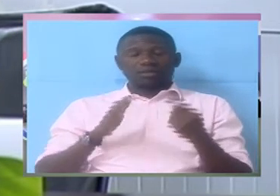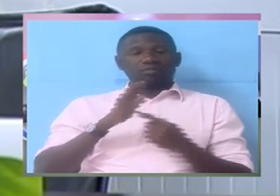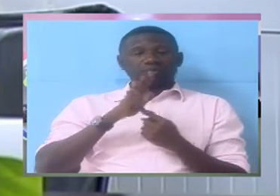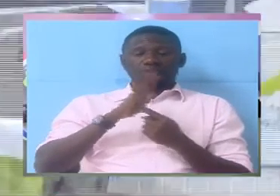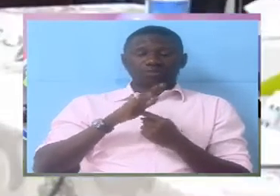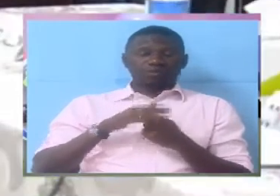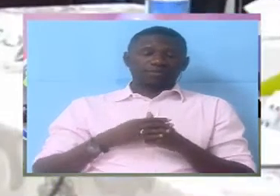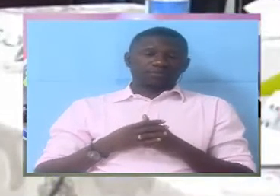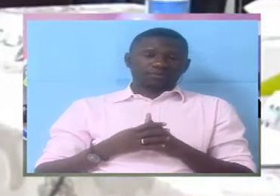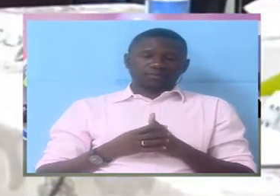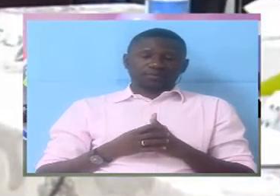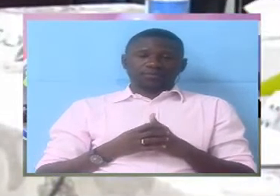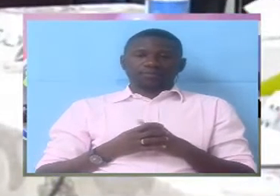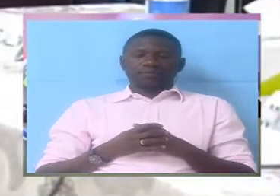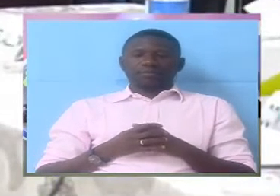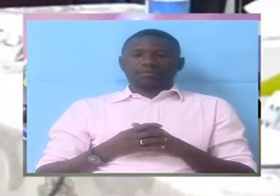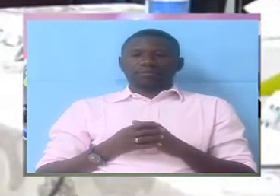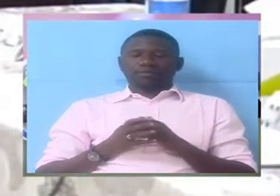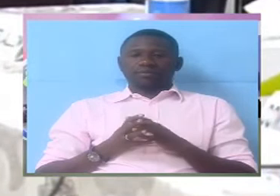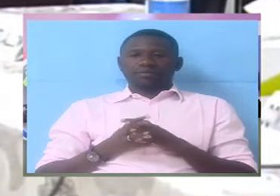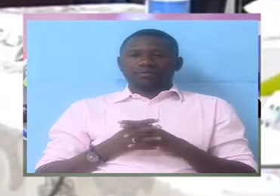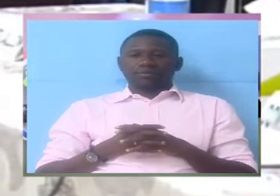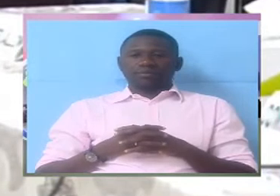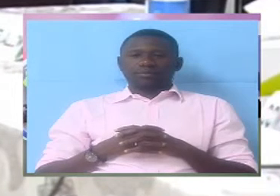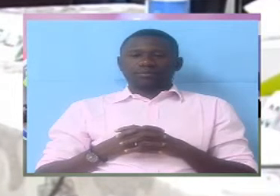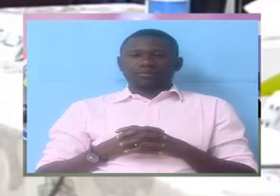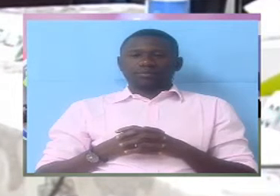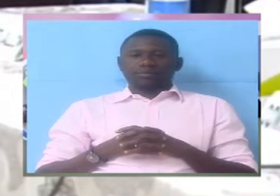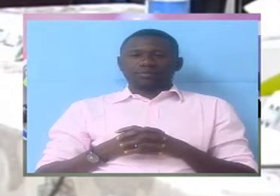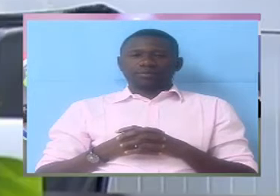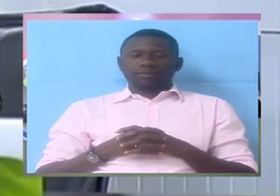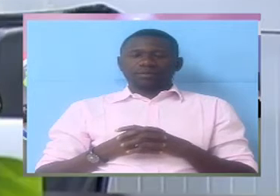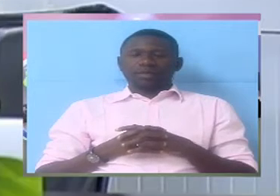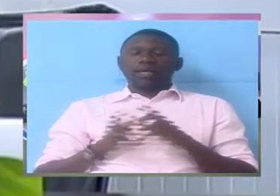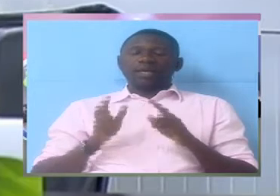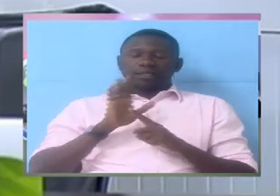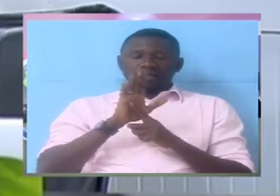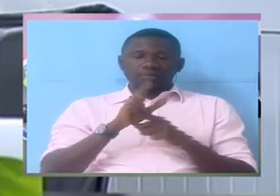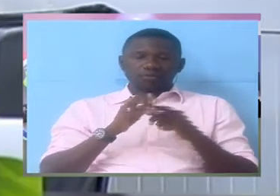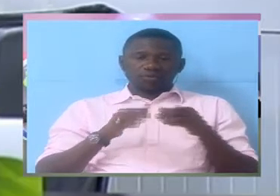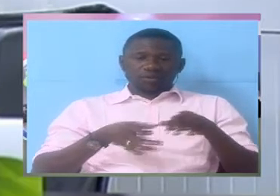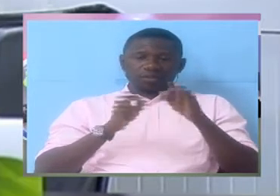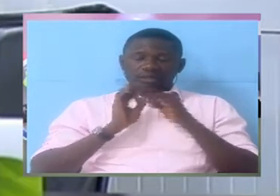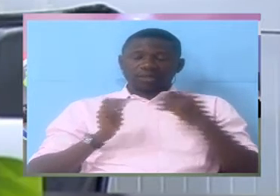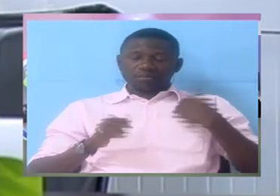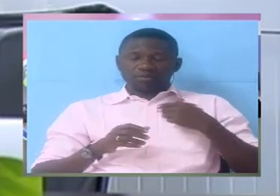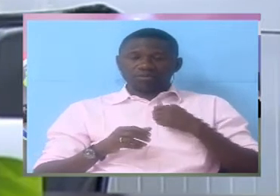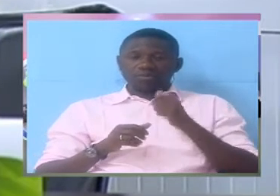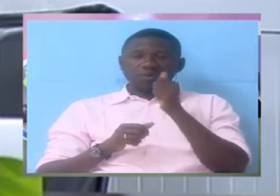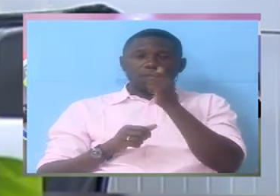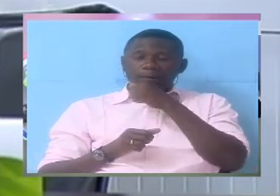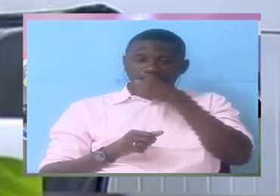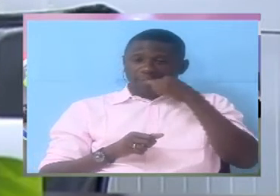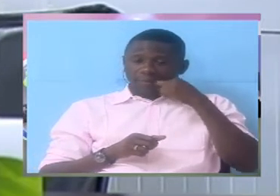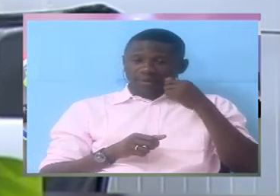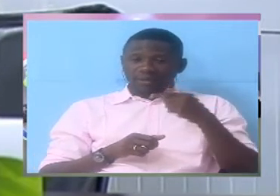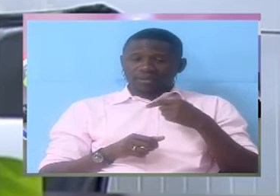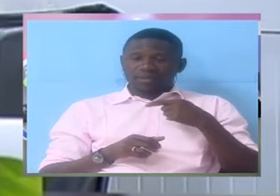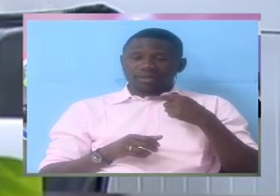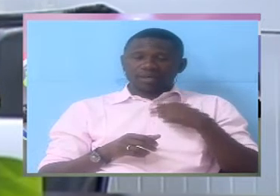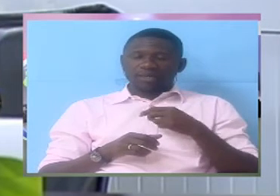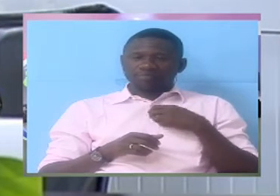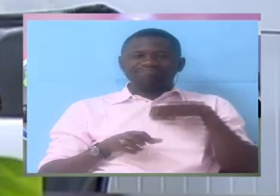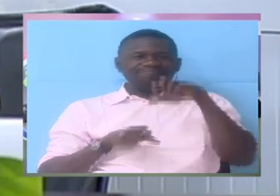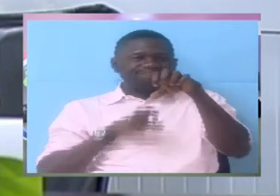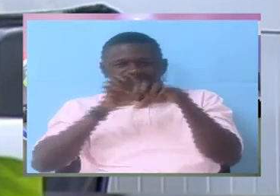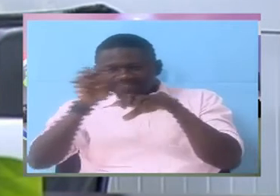important in that type of job. Discreetly. You take people there discreetly. In